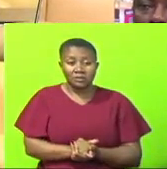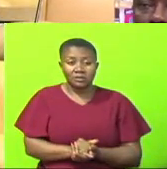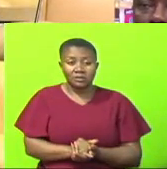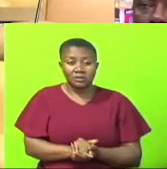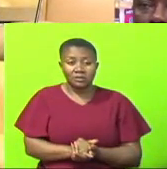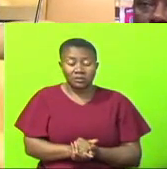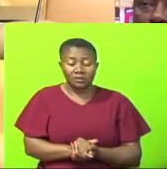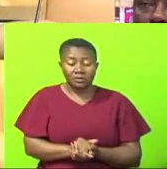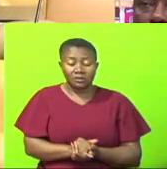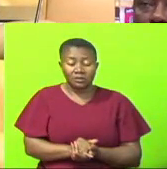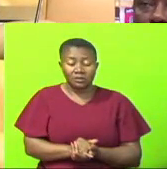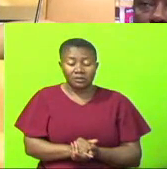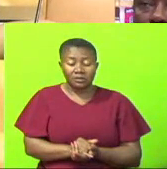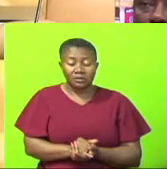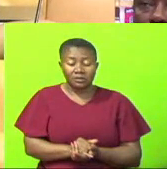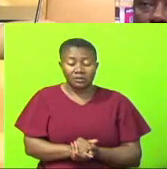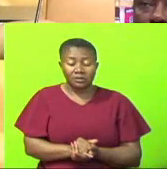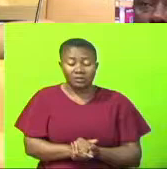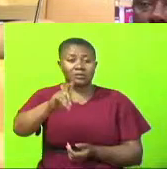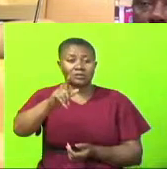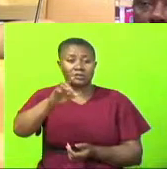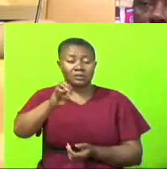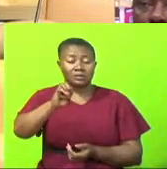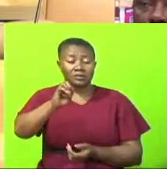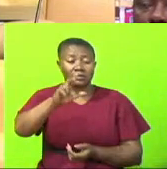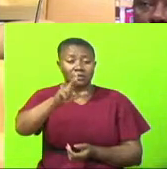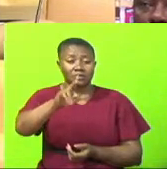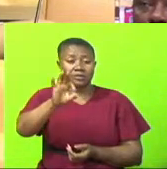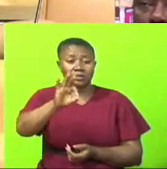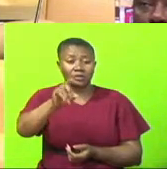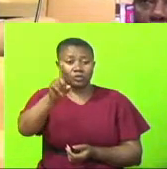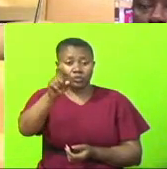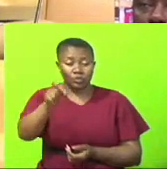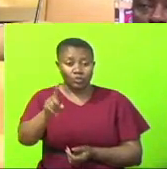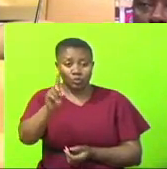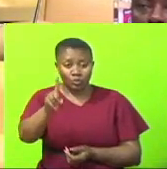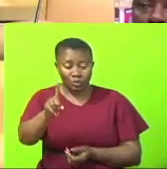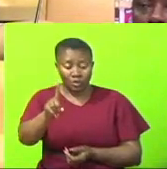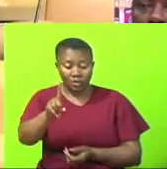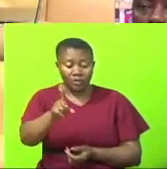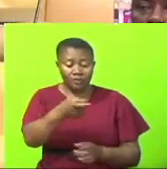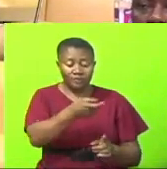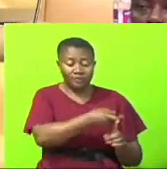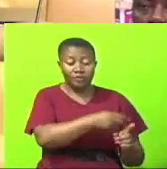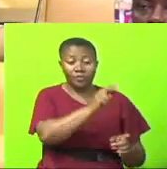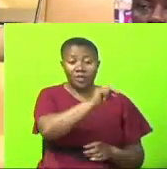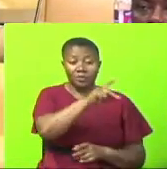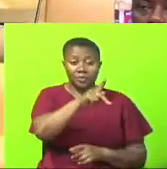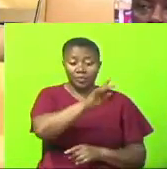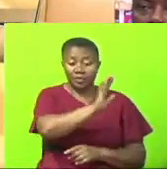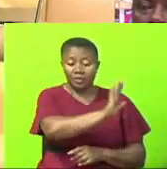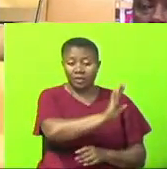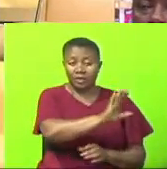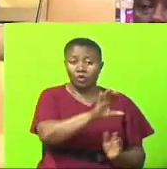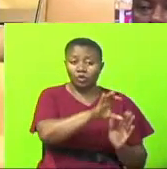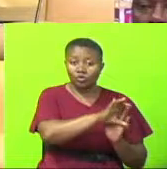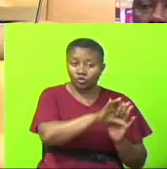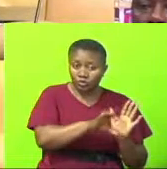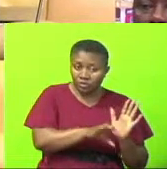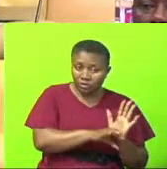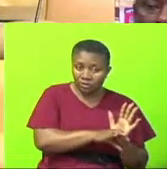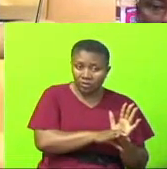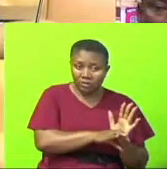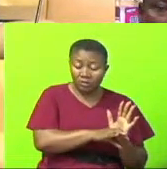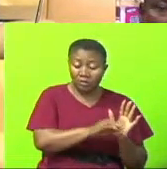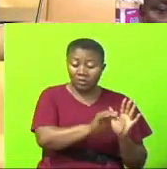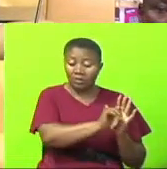Article 391 of the Constitution of the MPP, the member who